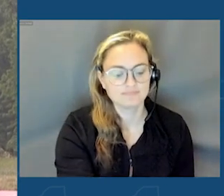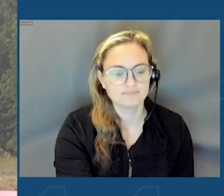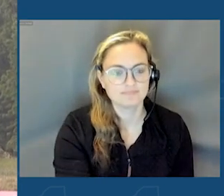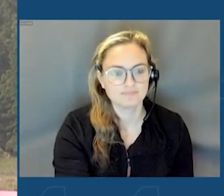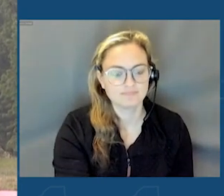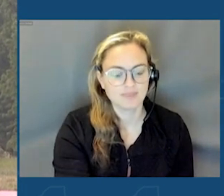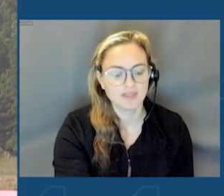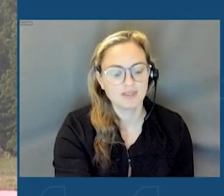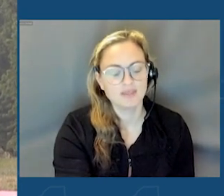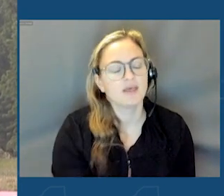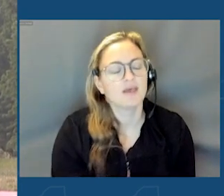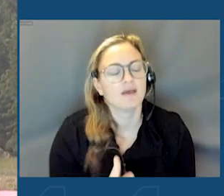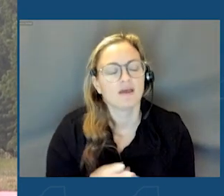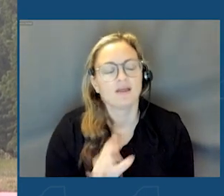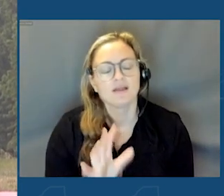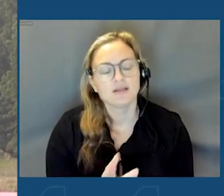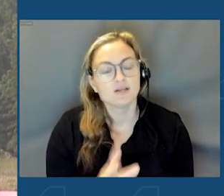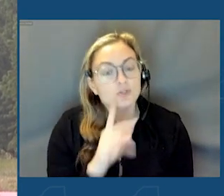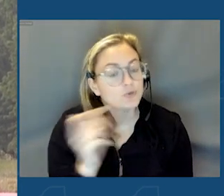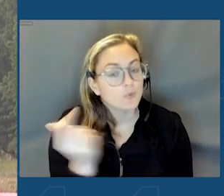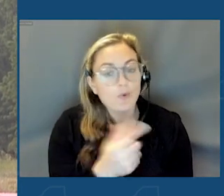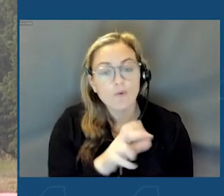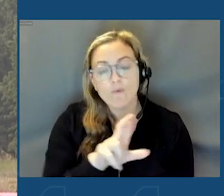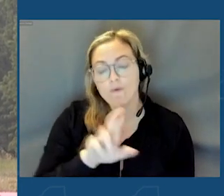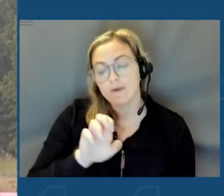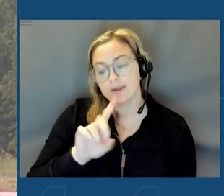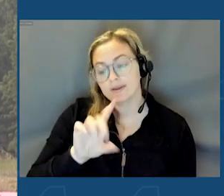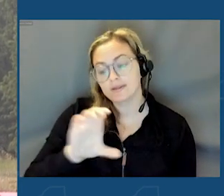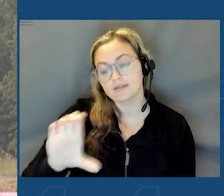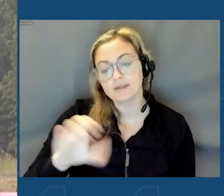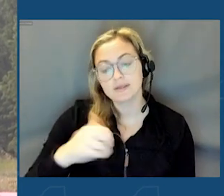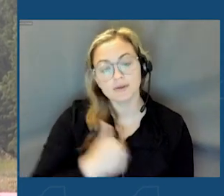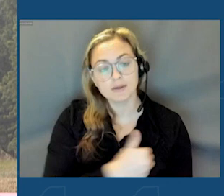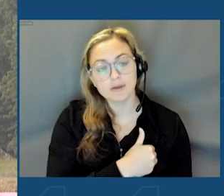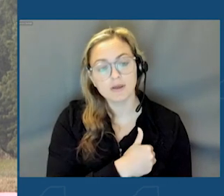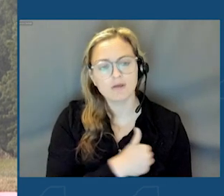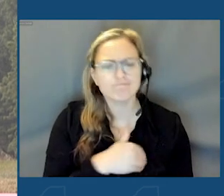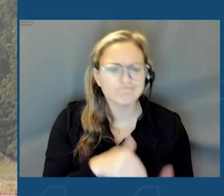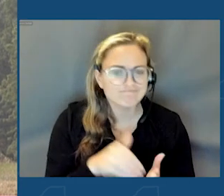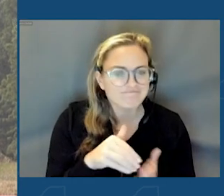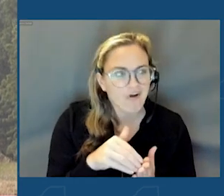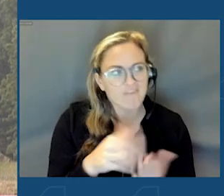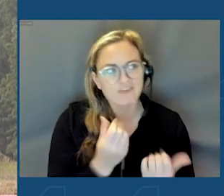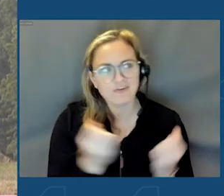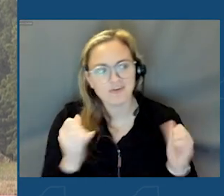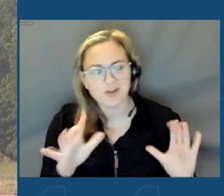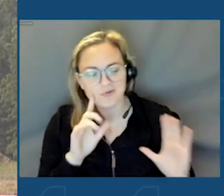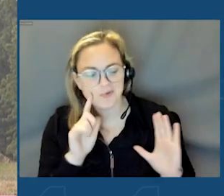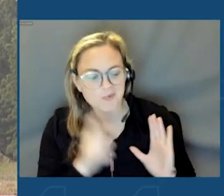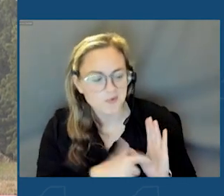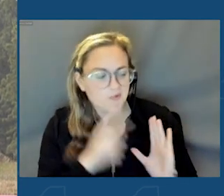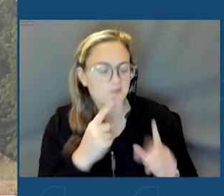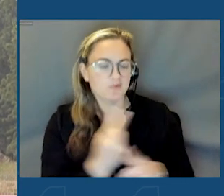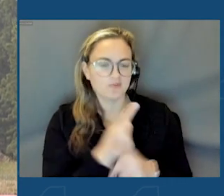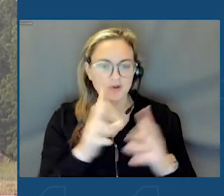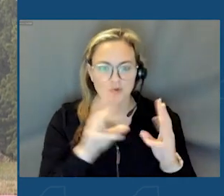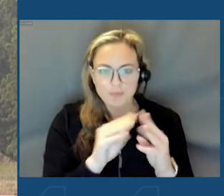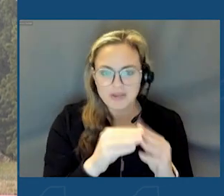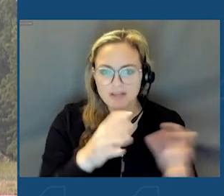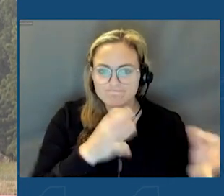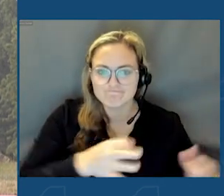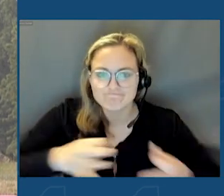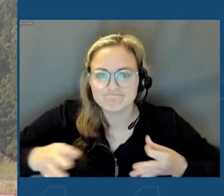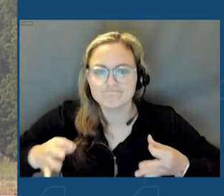And to all the REDC members, you're often the unsung heroes. We know you have regular meetings, you're making decisions, but you're